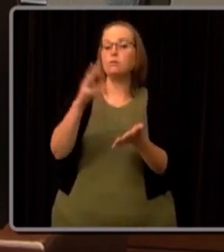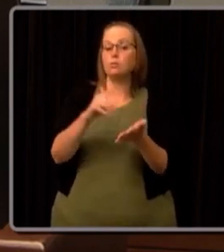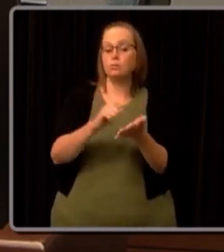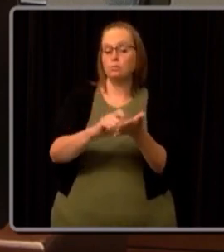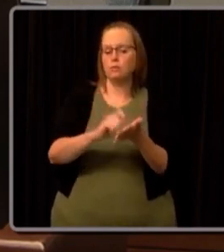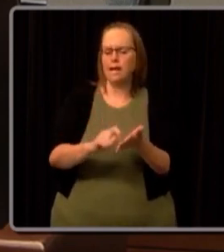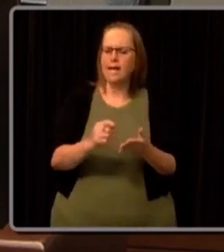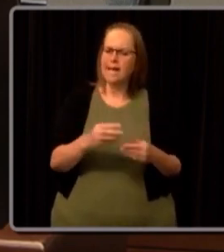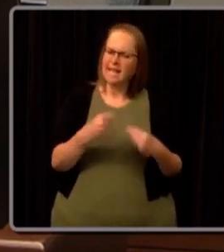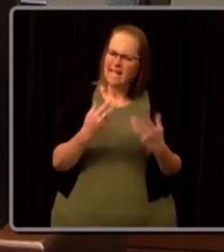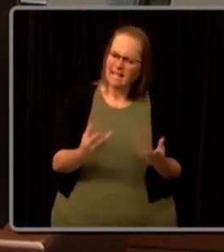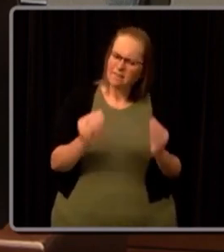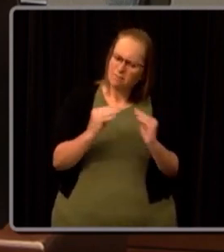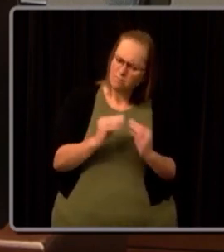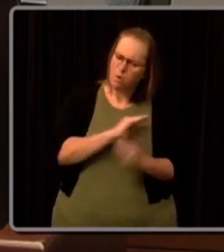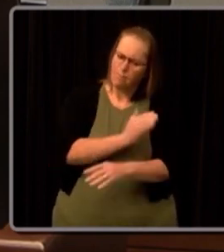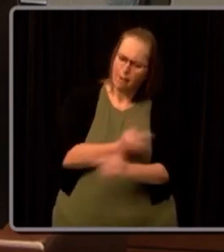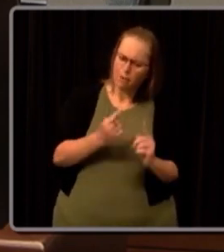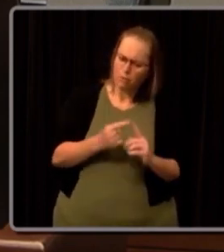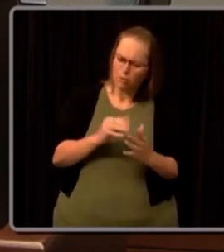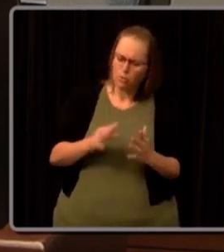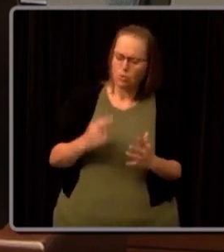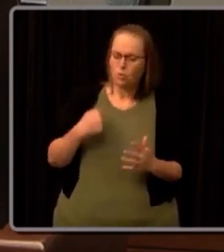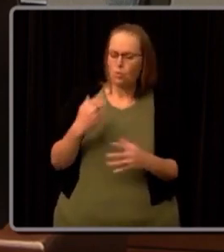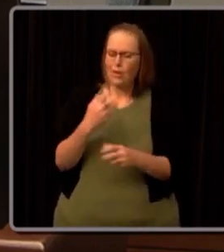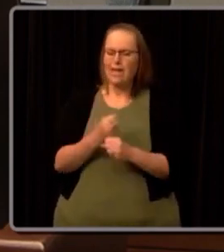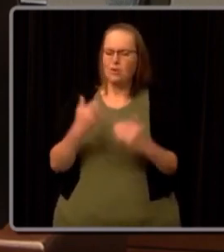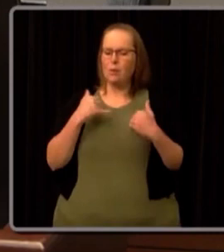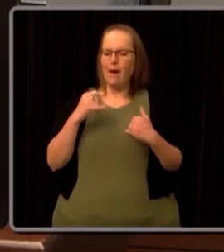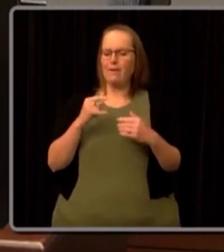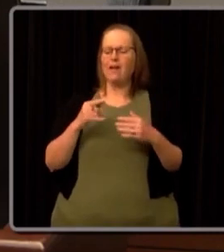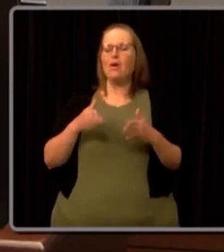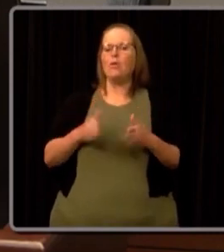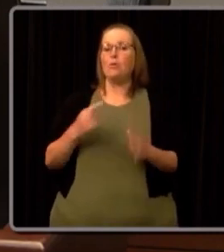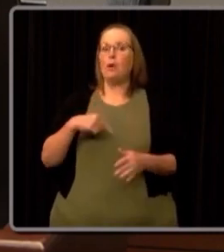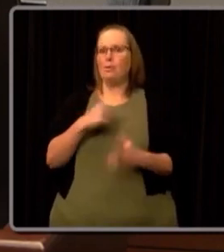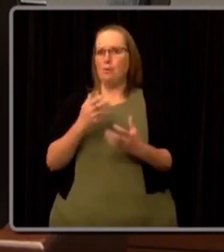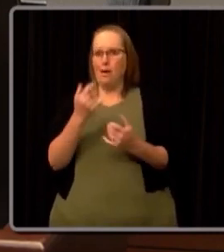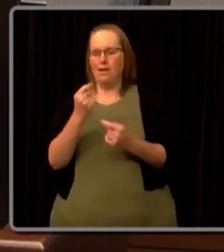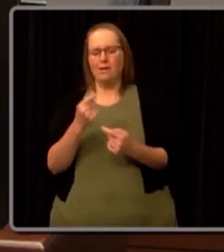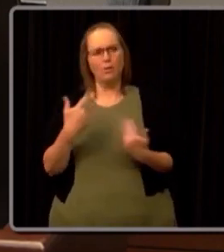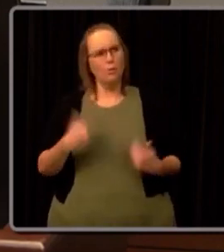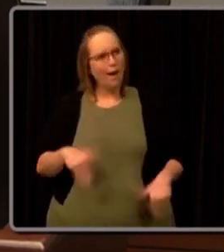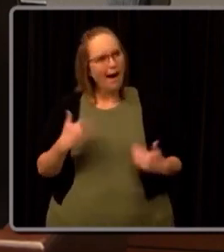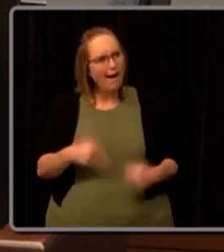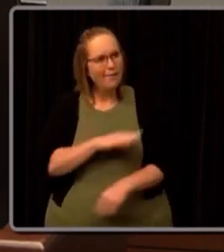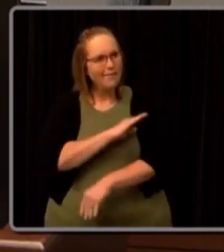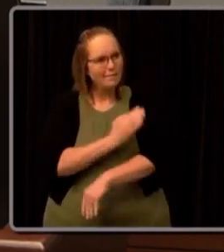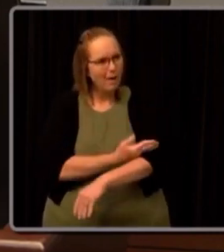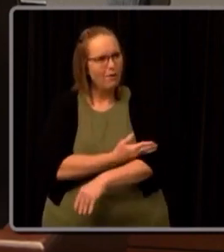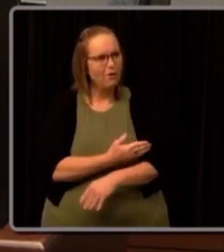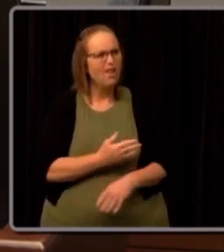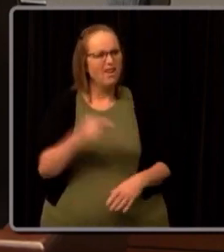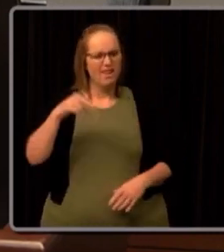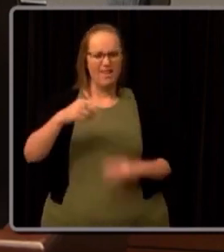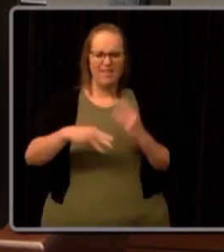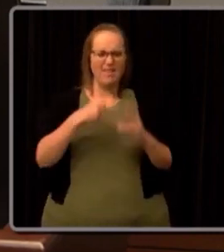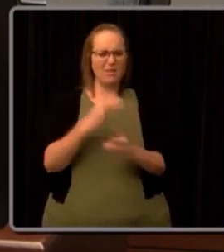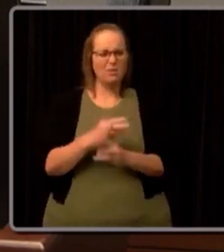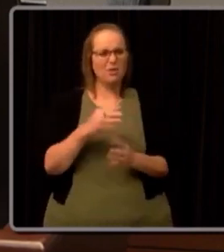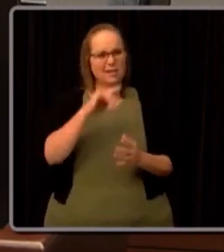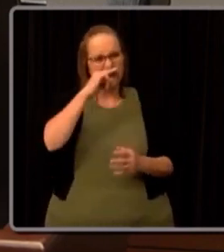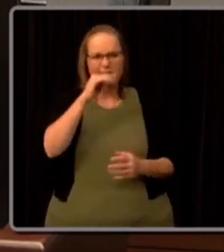for the student. We get to have it the way we want it. And I think that's very powerful when in a world where they don't always feel like they have a lot of